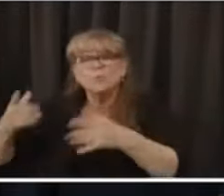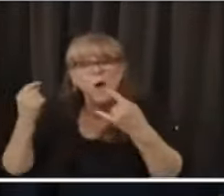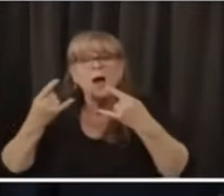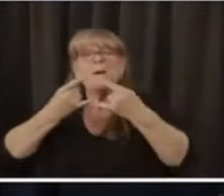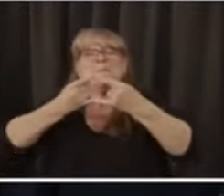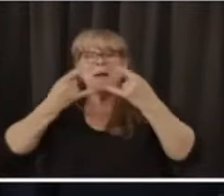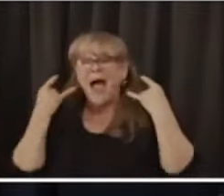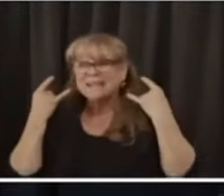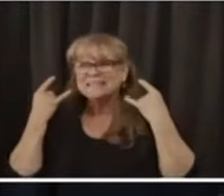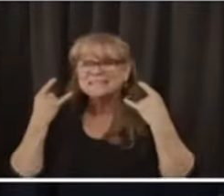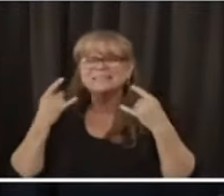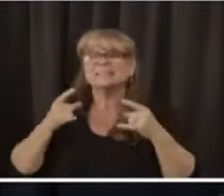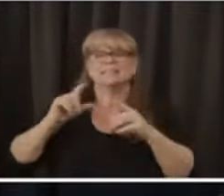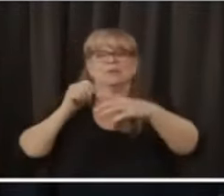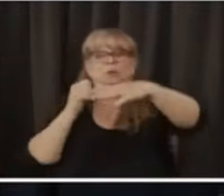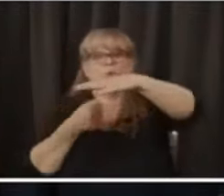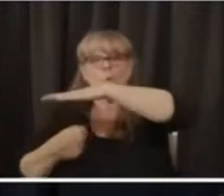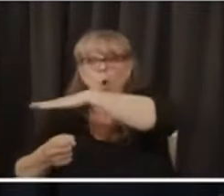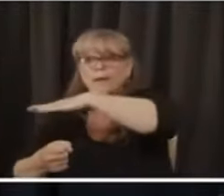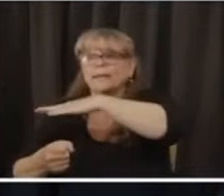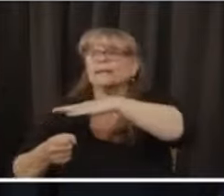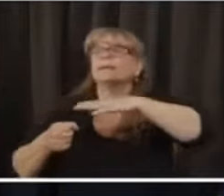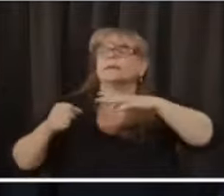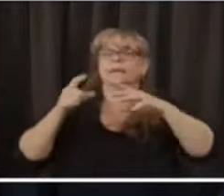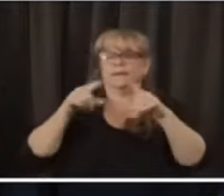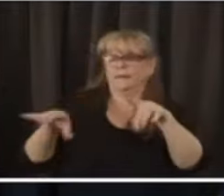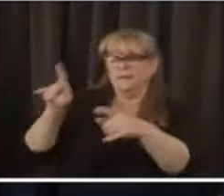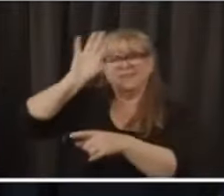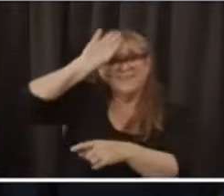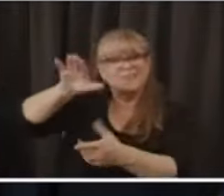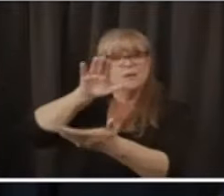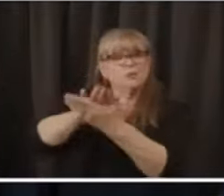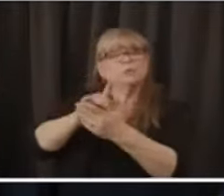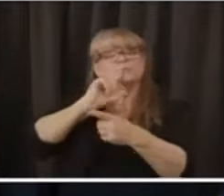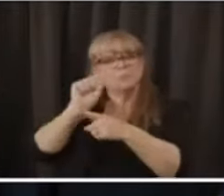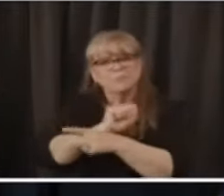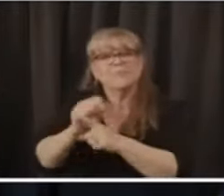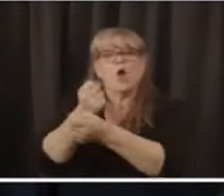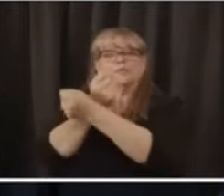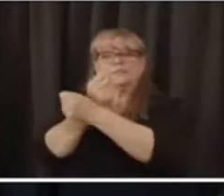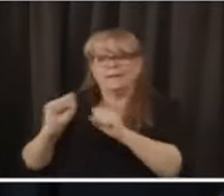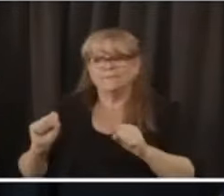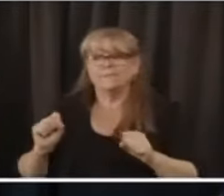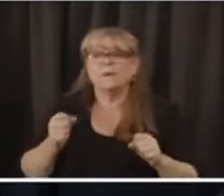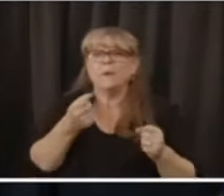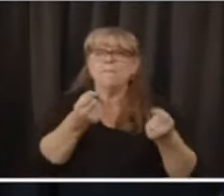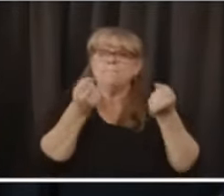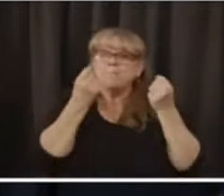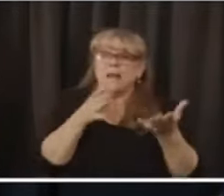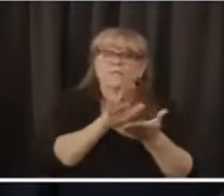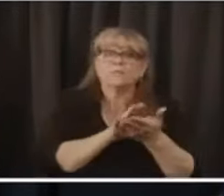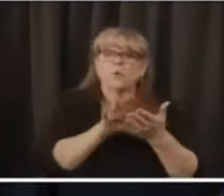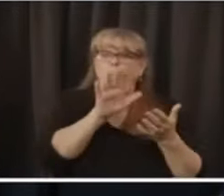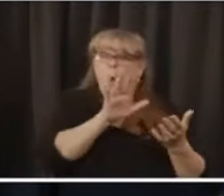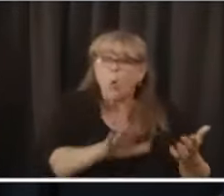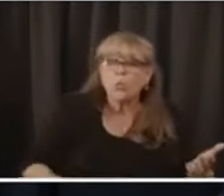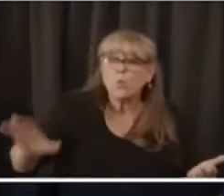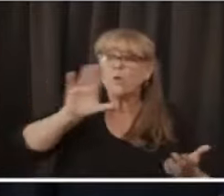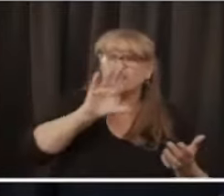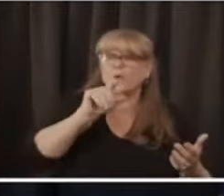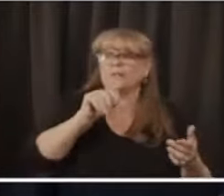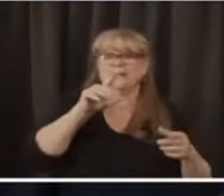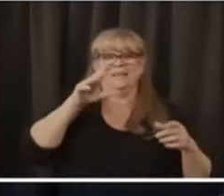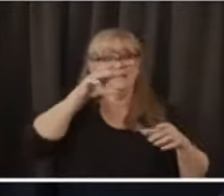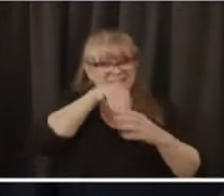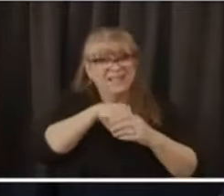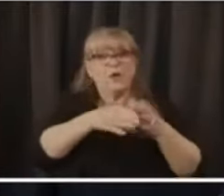a relatively safe place to be, as they have been throughout this pandemic. Many school districts across our state have been in person the entire school year.